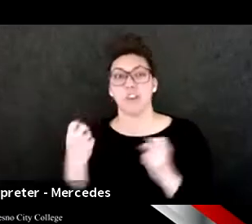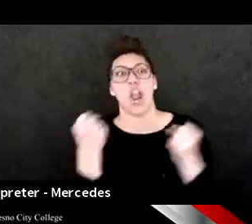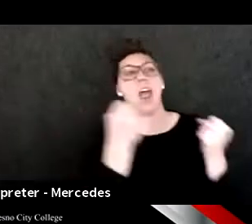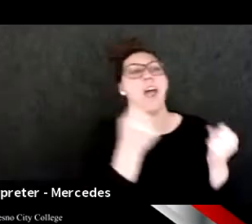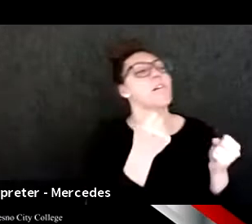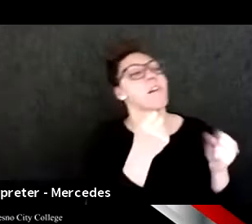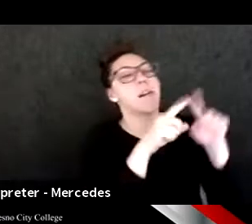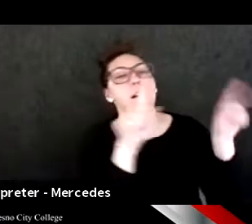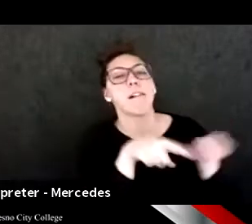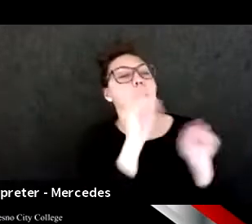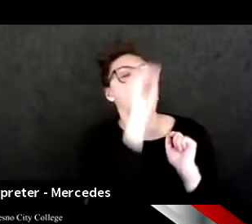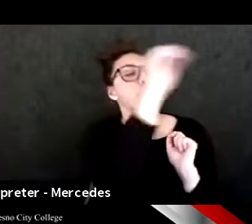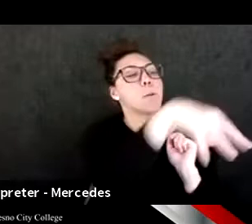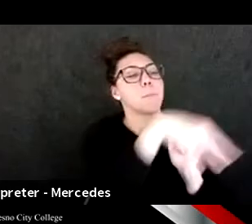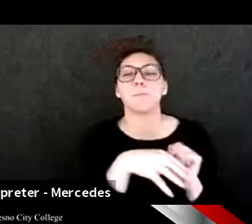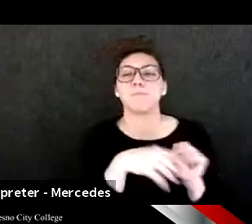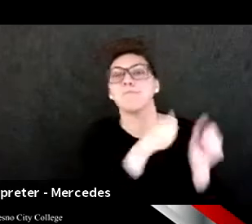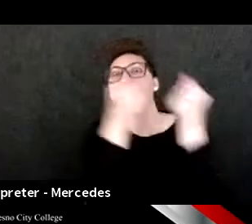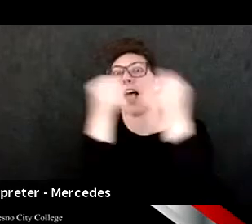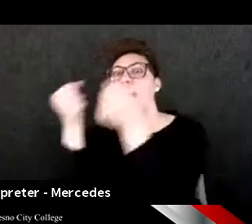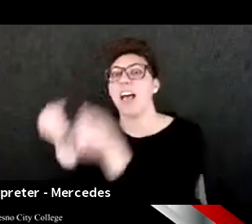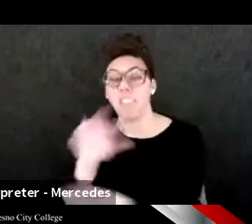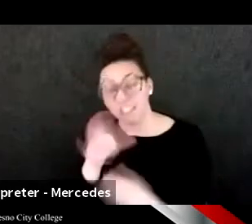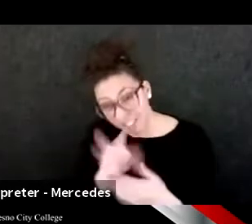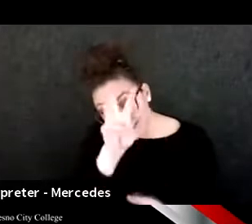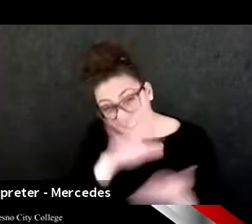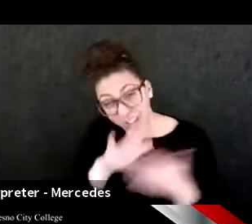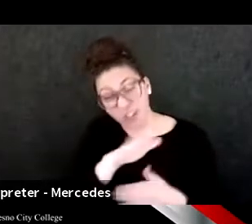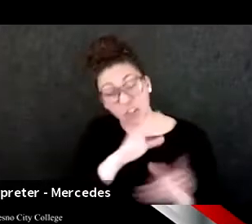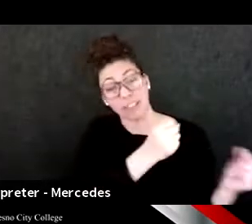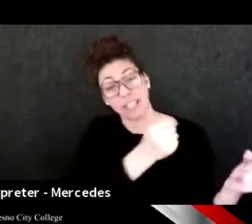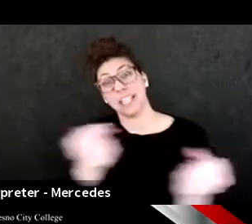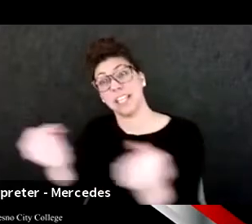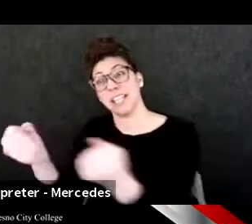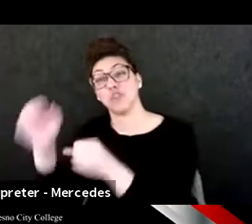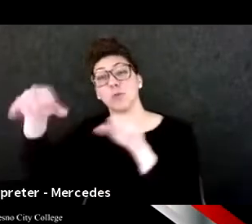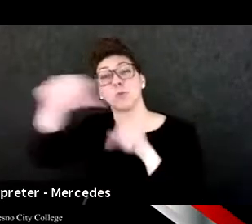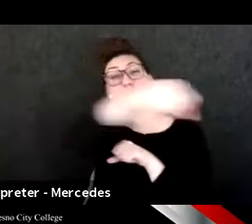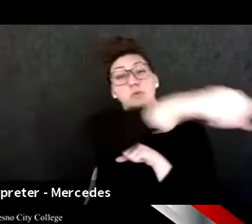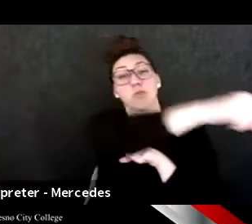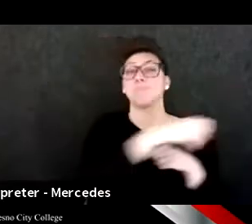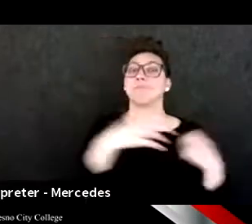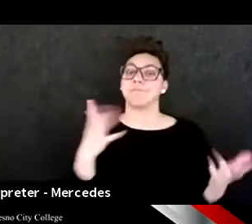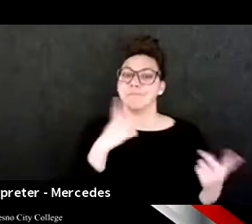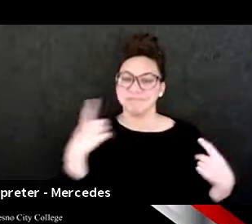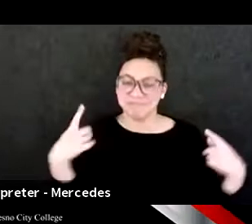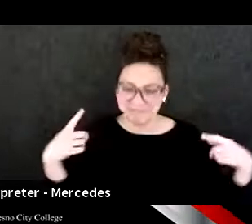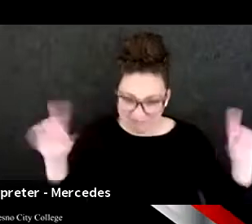day. And so I did. I went to Loop City College, which is now called Harold Washington College.